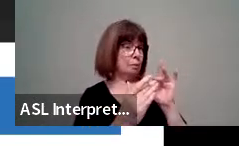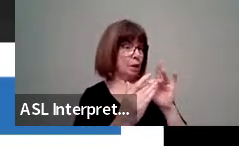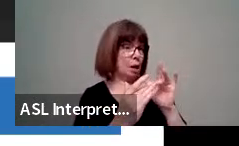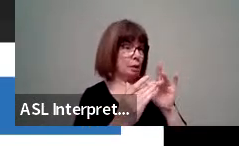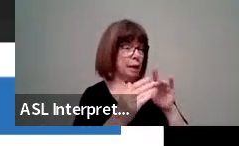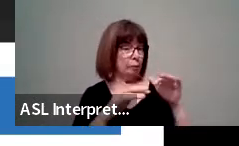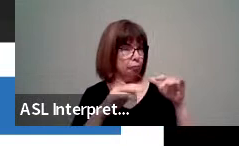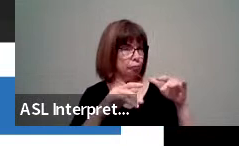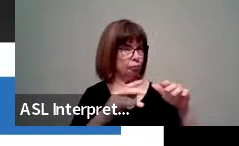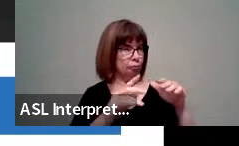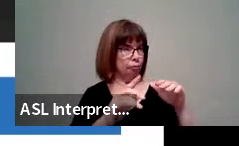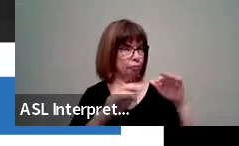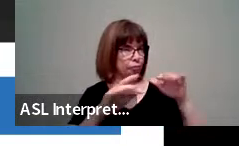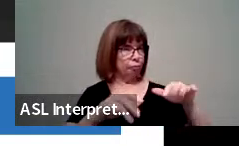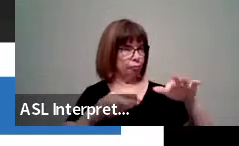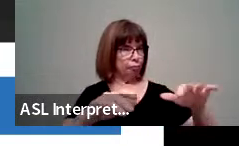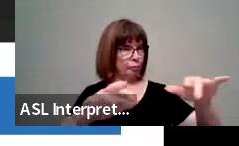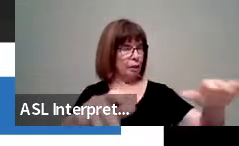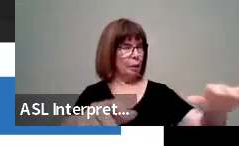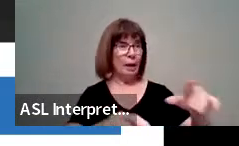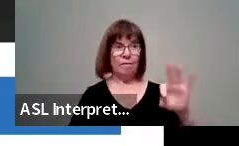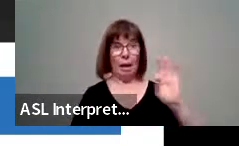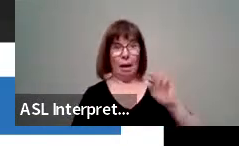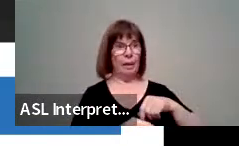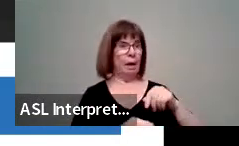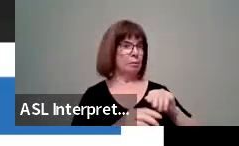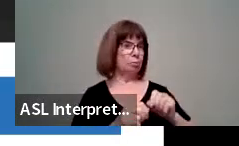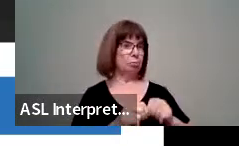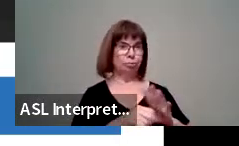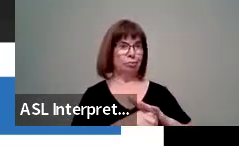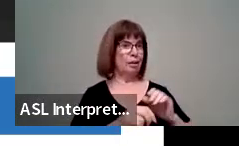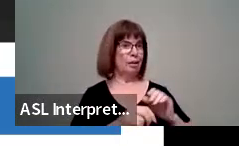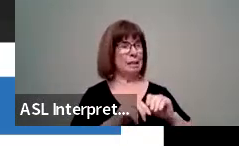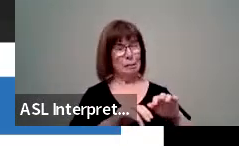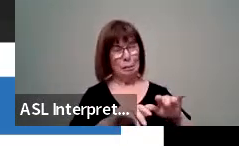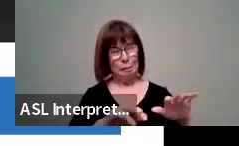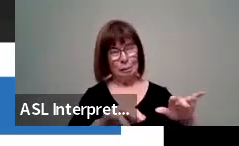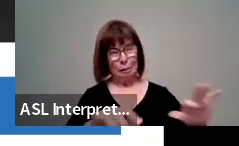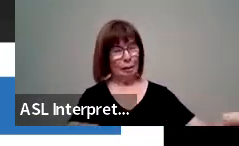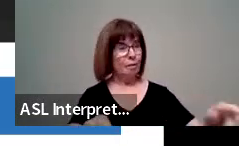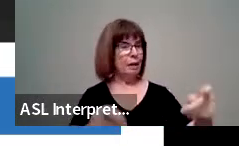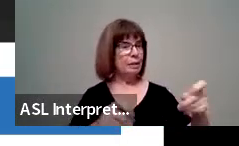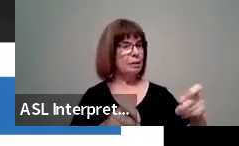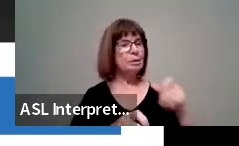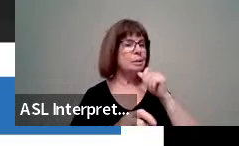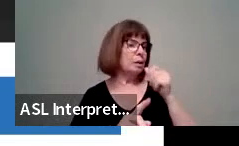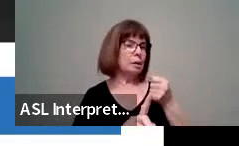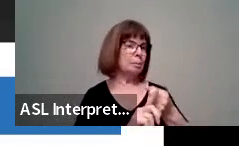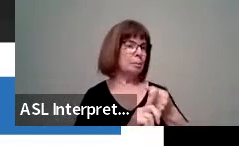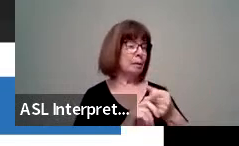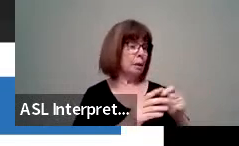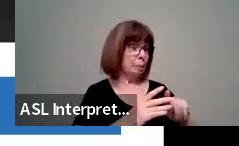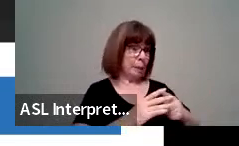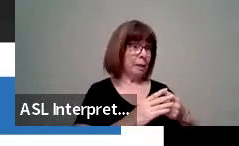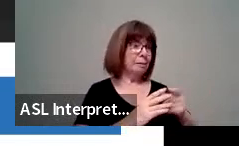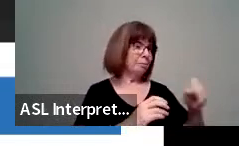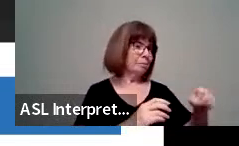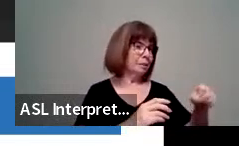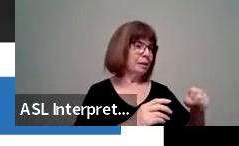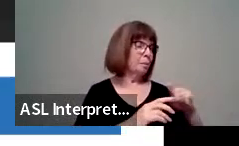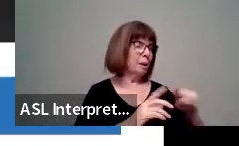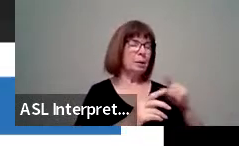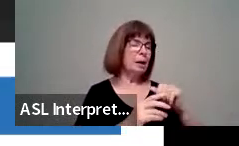that the virus spreads so quickly, it's not as impactful as it once was in the very beginning. And so we're no longer